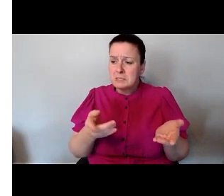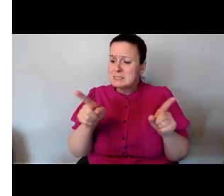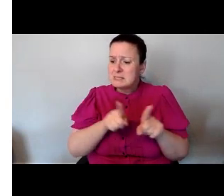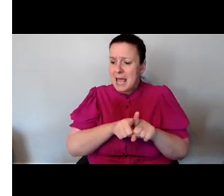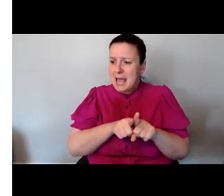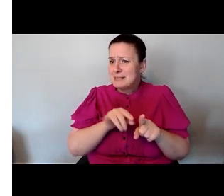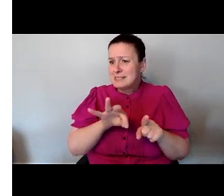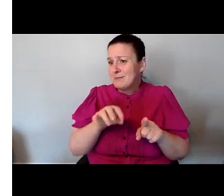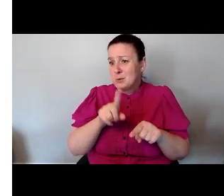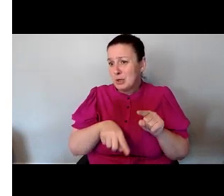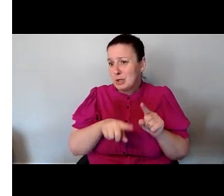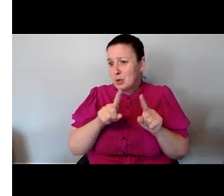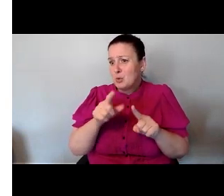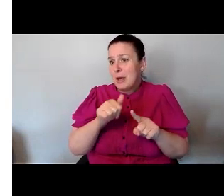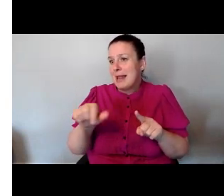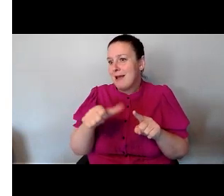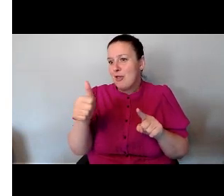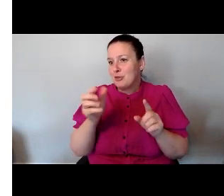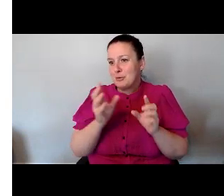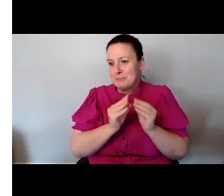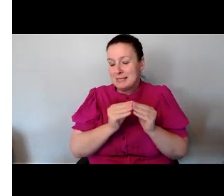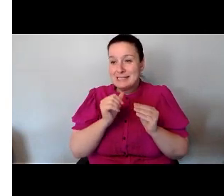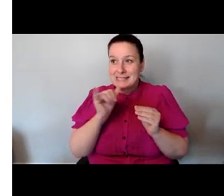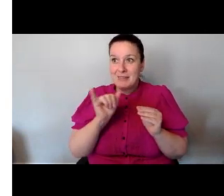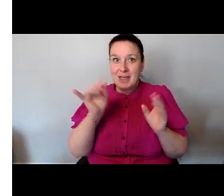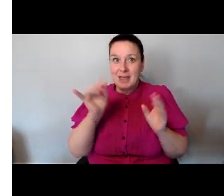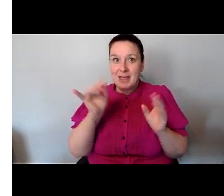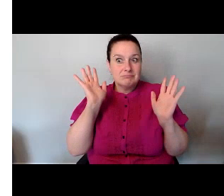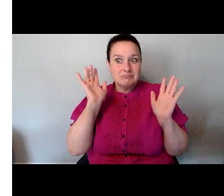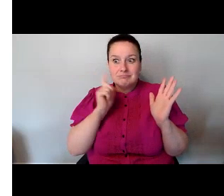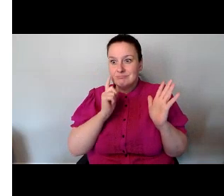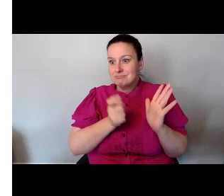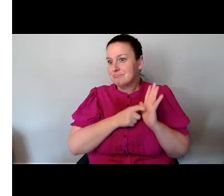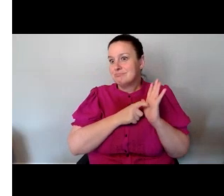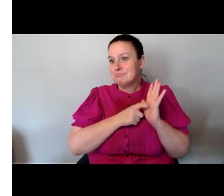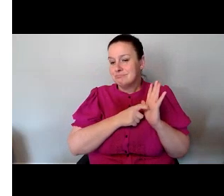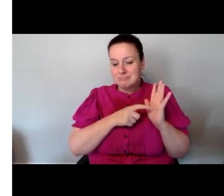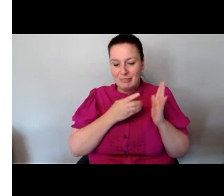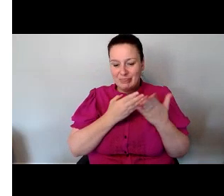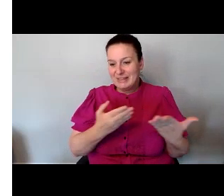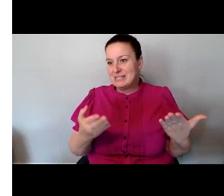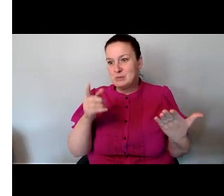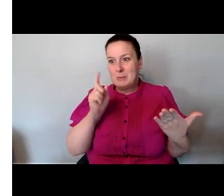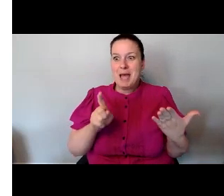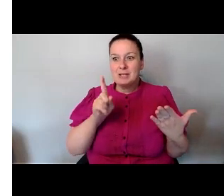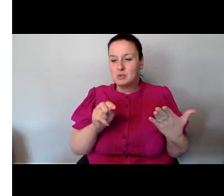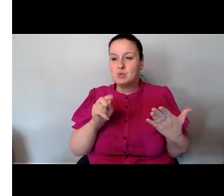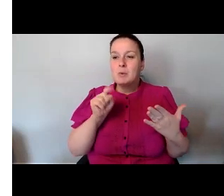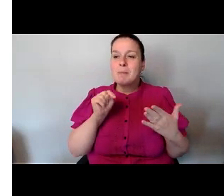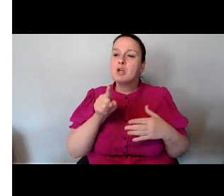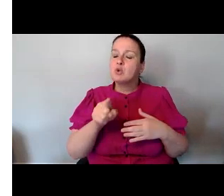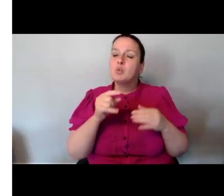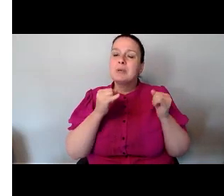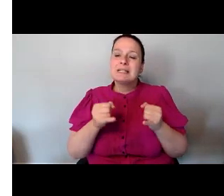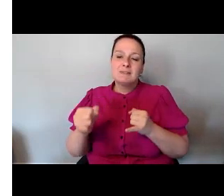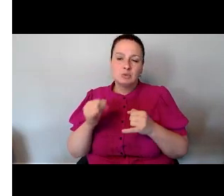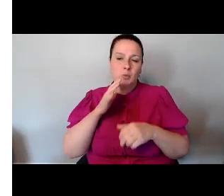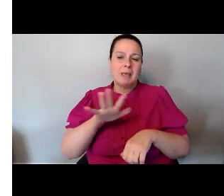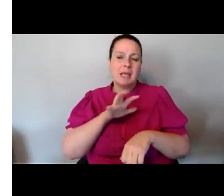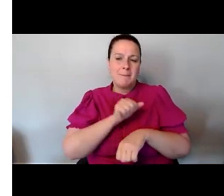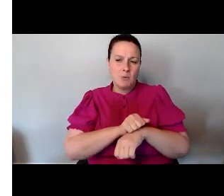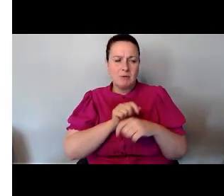couldn't attend any other meeting. So it's not like there's, these required things that you have to do, but you would individually make those appointments with